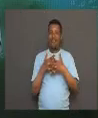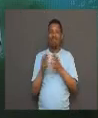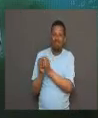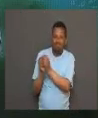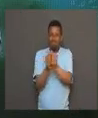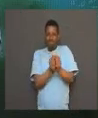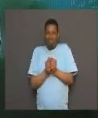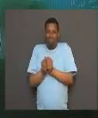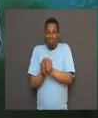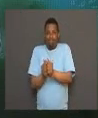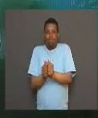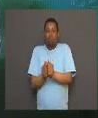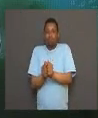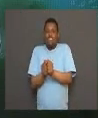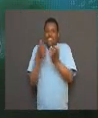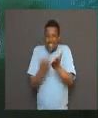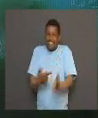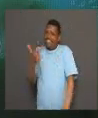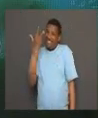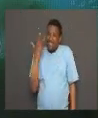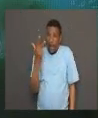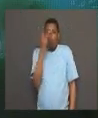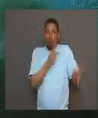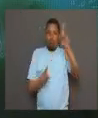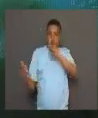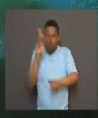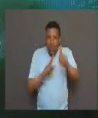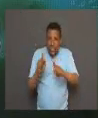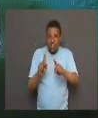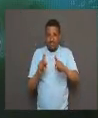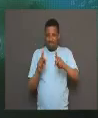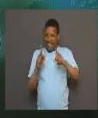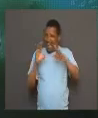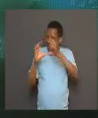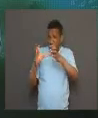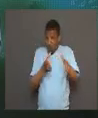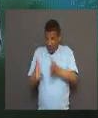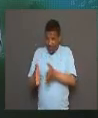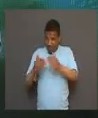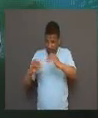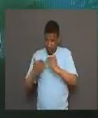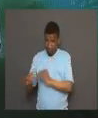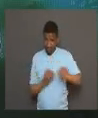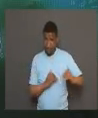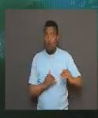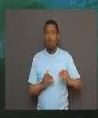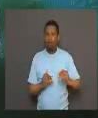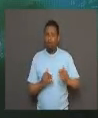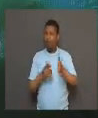Together, these three population clusters account for